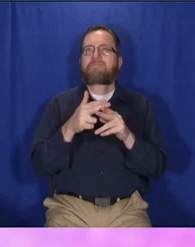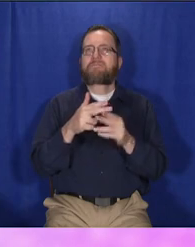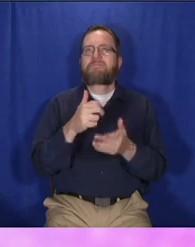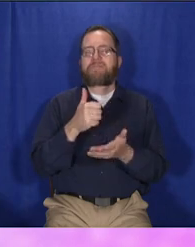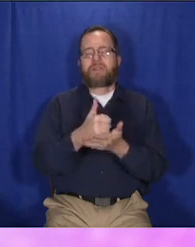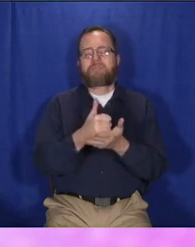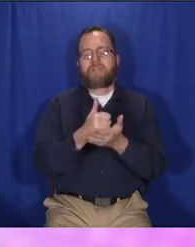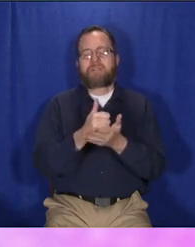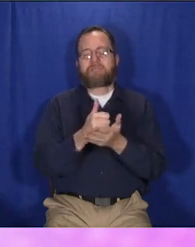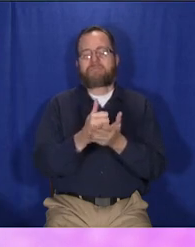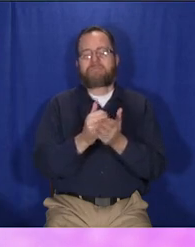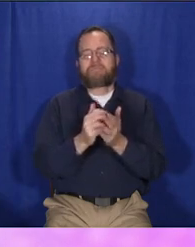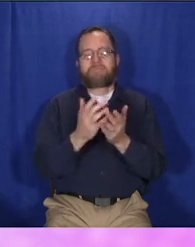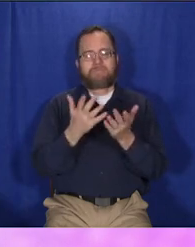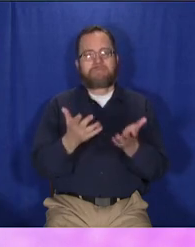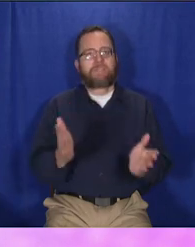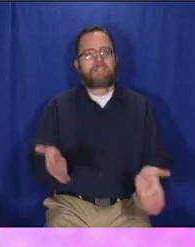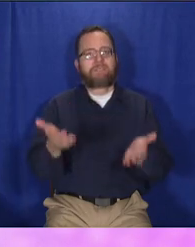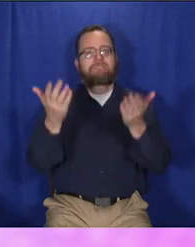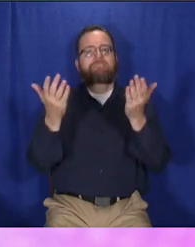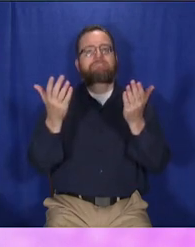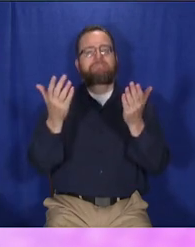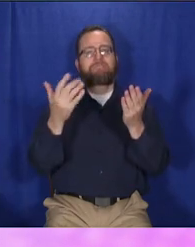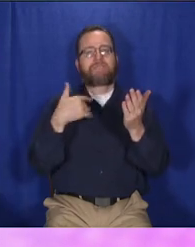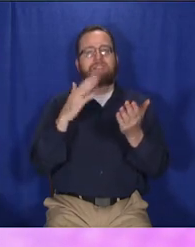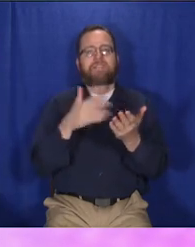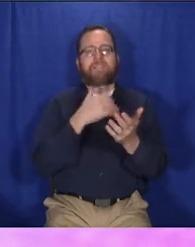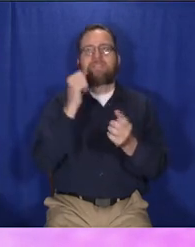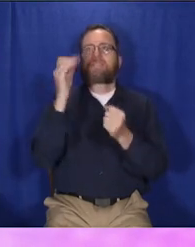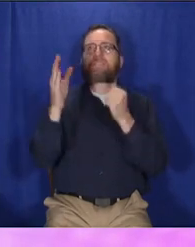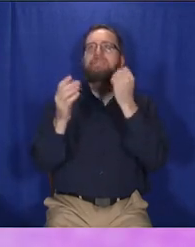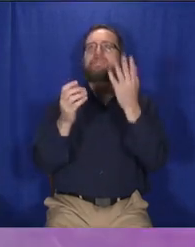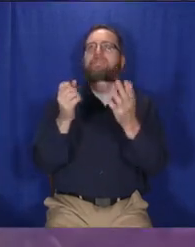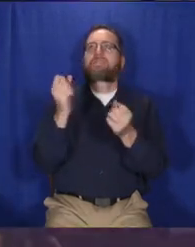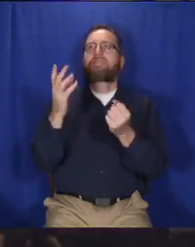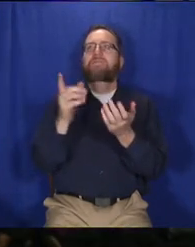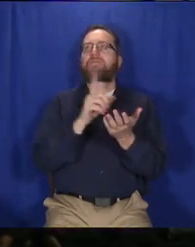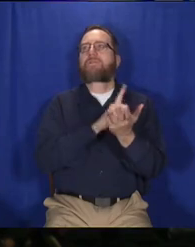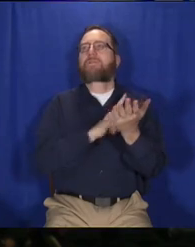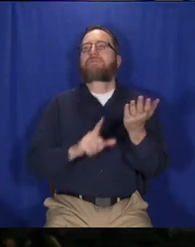Amen. And let's stand and let's respond to the Lord together.